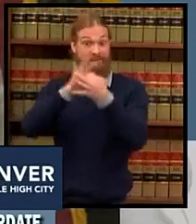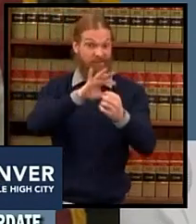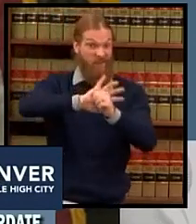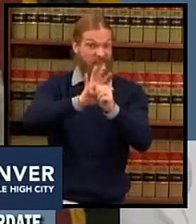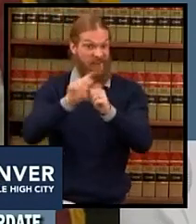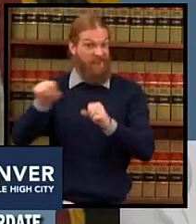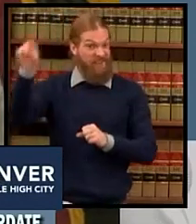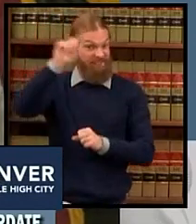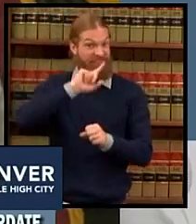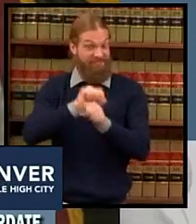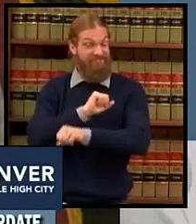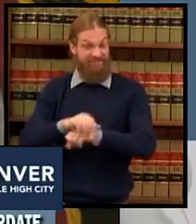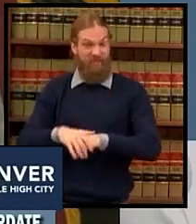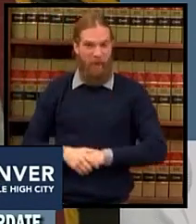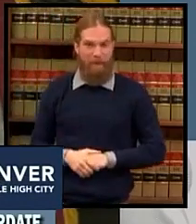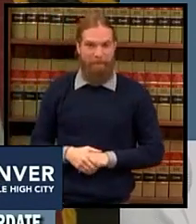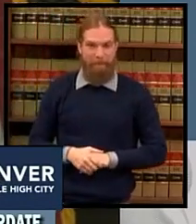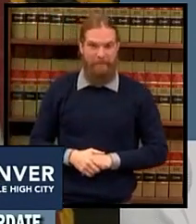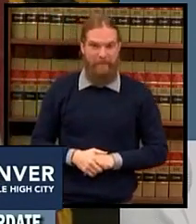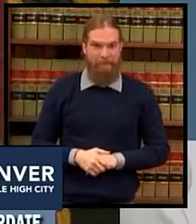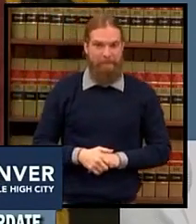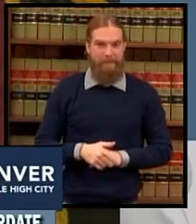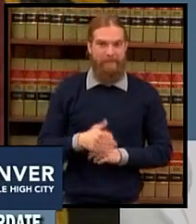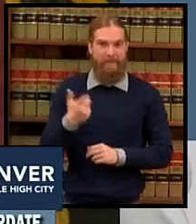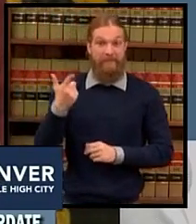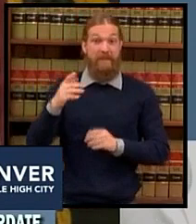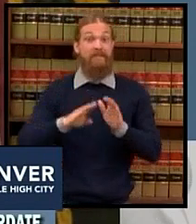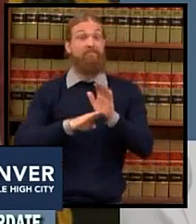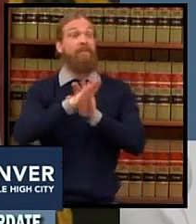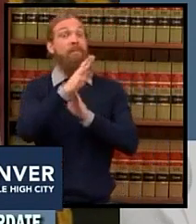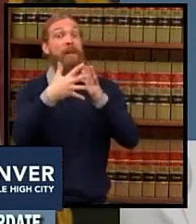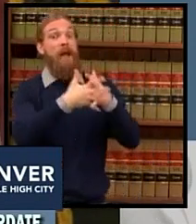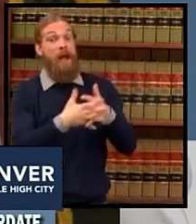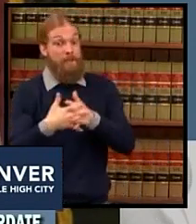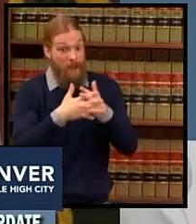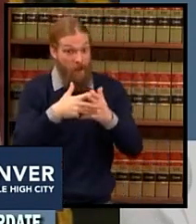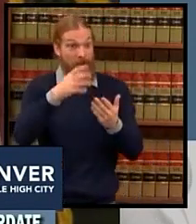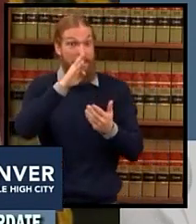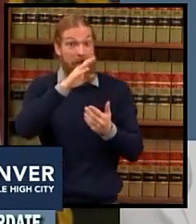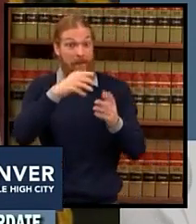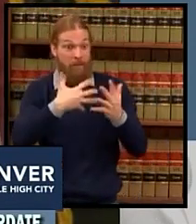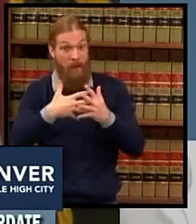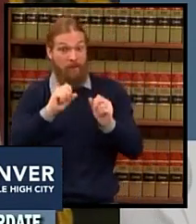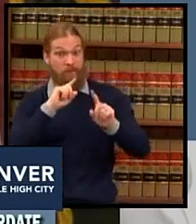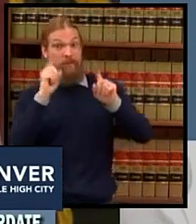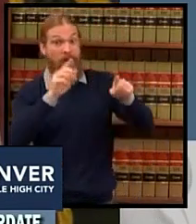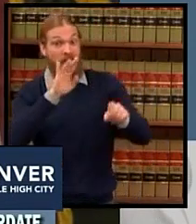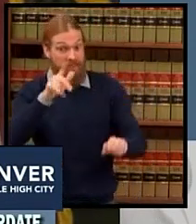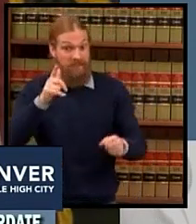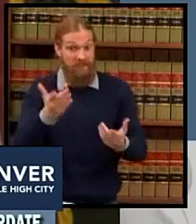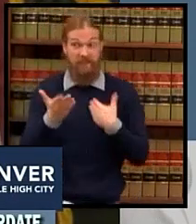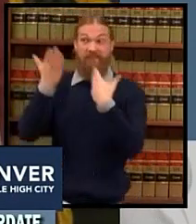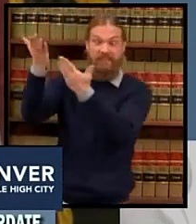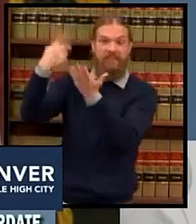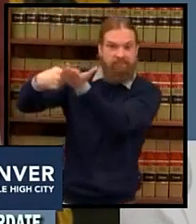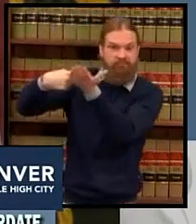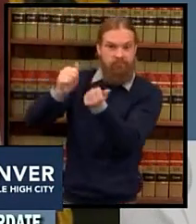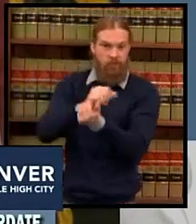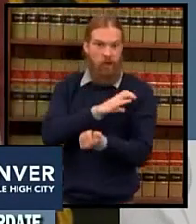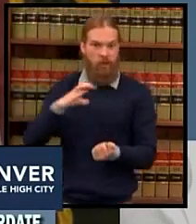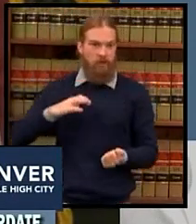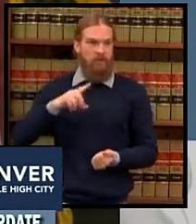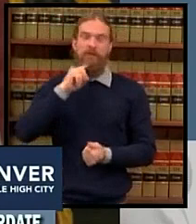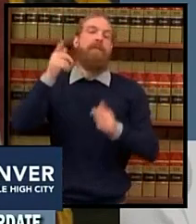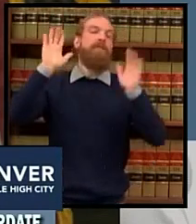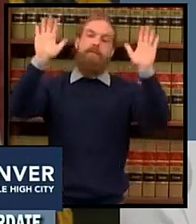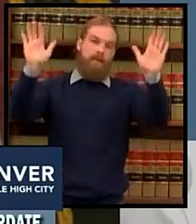development of the American response bill that they have in front of Congress today. So it's been phenomenal. Access has been amazing. I've